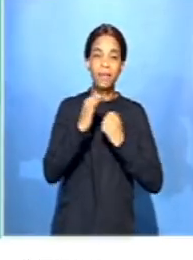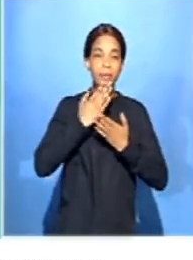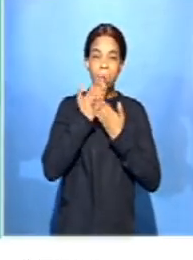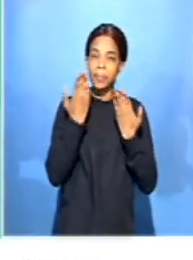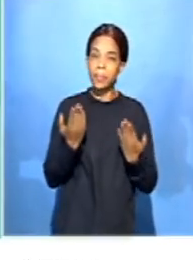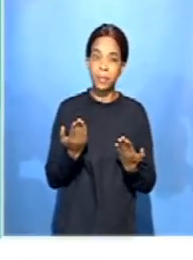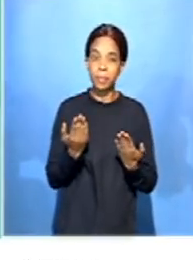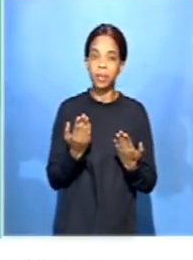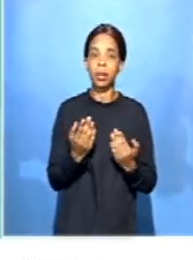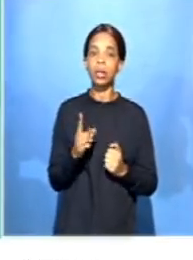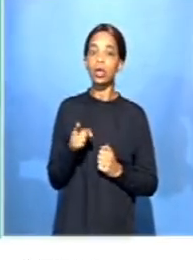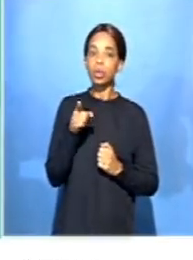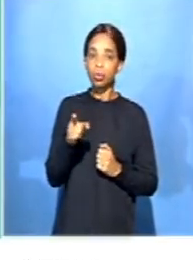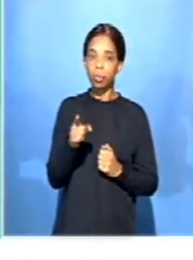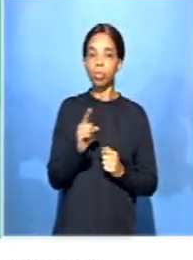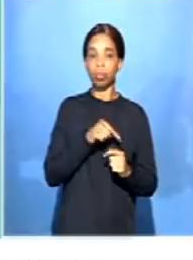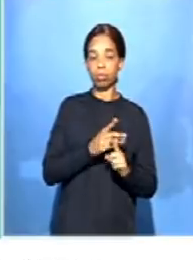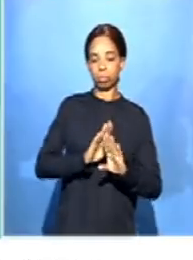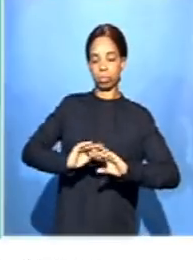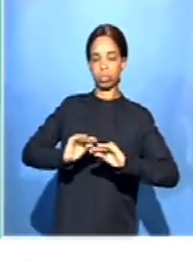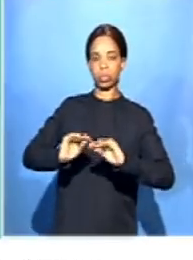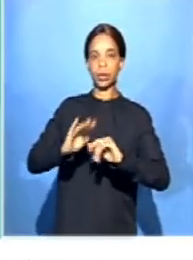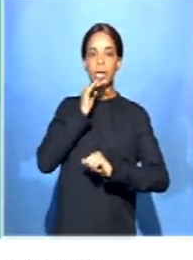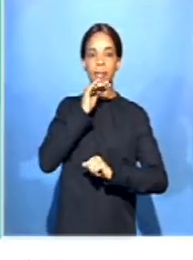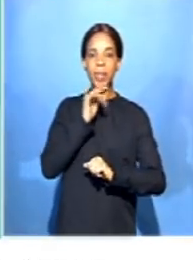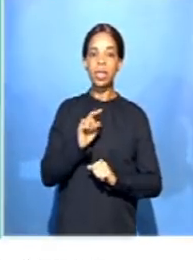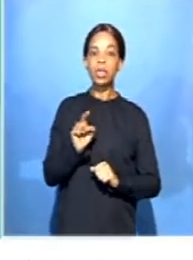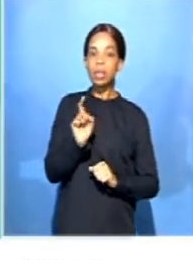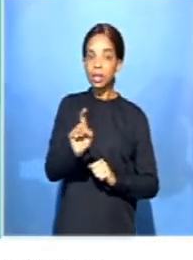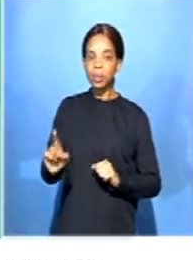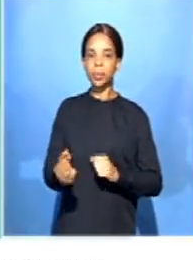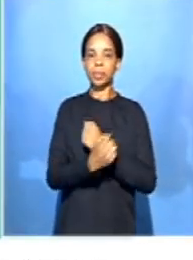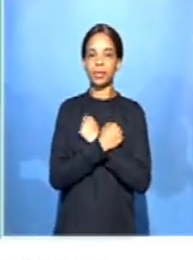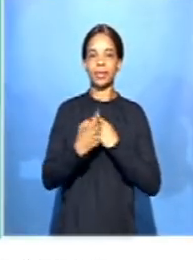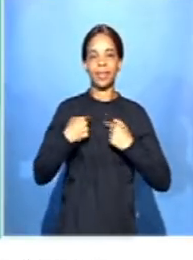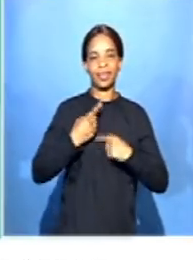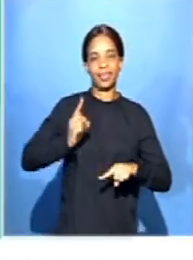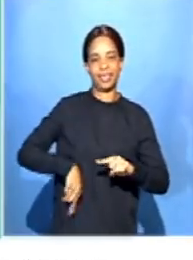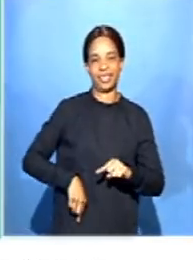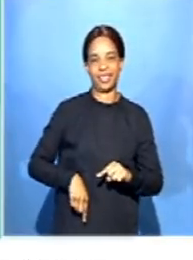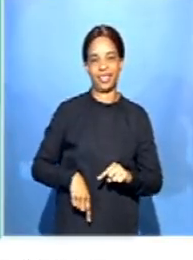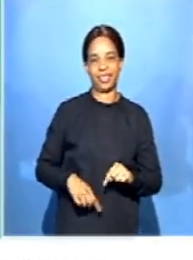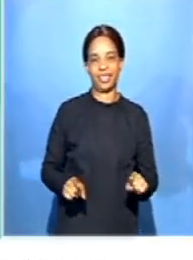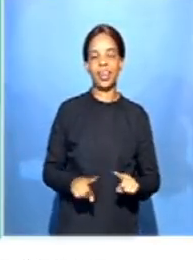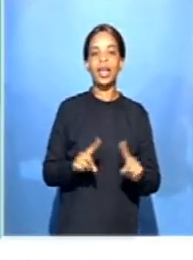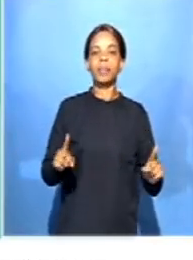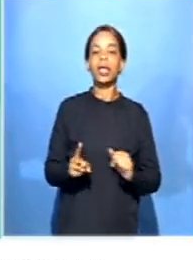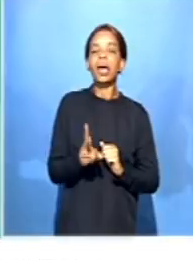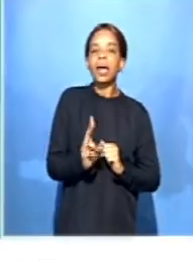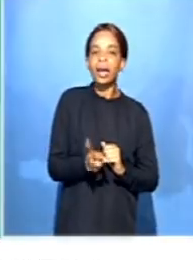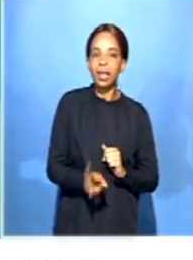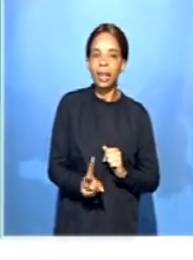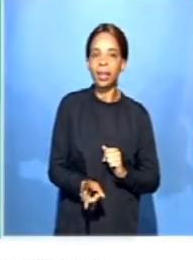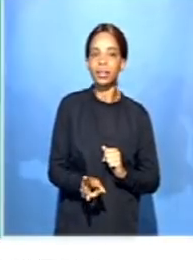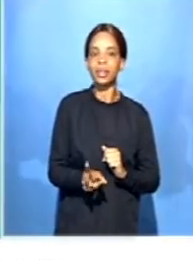go lona lwa lefa le bana ba bangwe re a leboga bana ba ka gore le rato le nkaba alifile lona lo le bosi